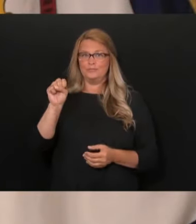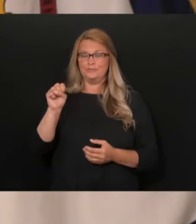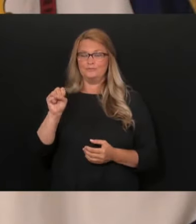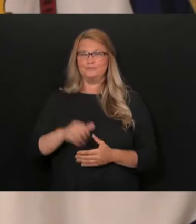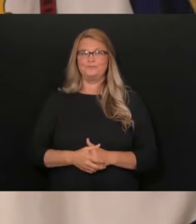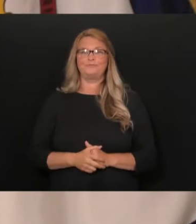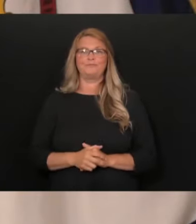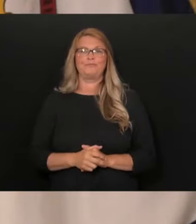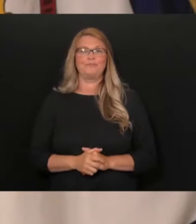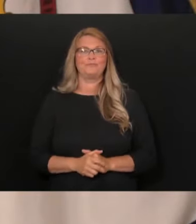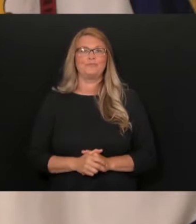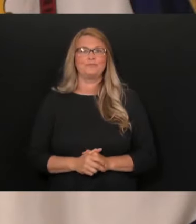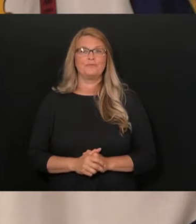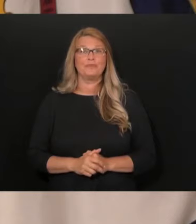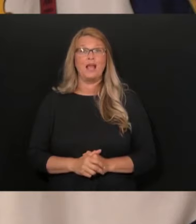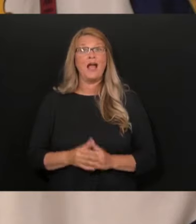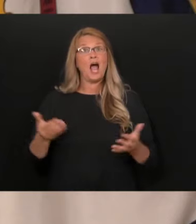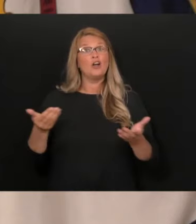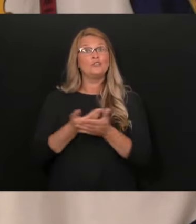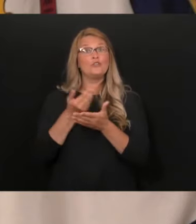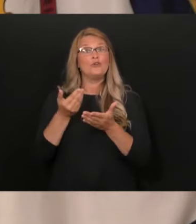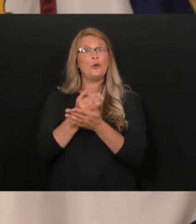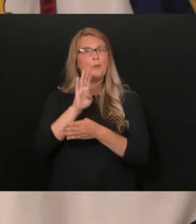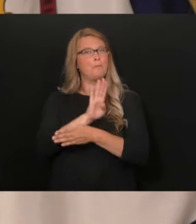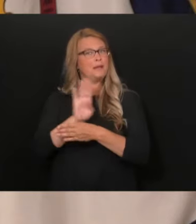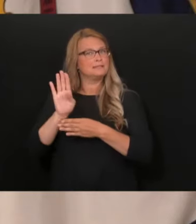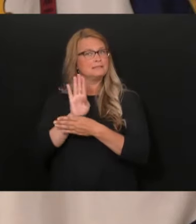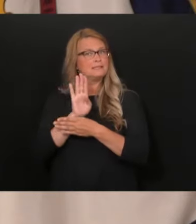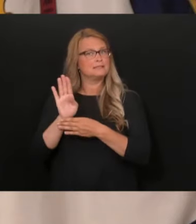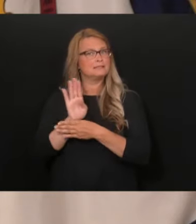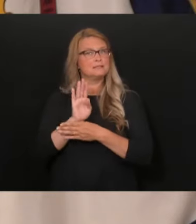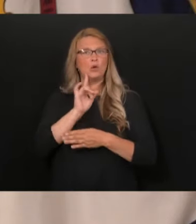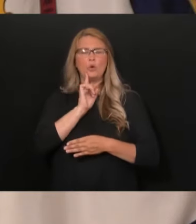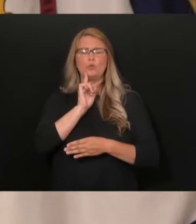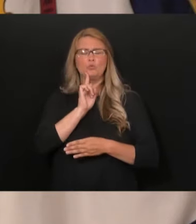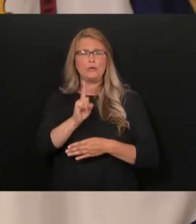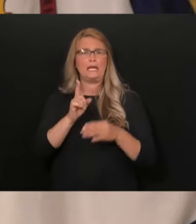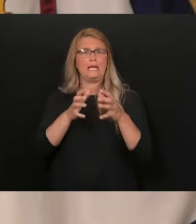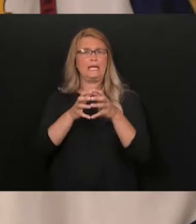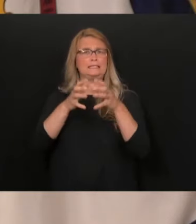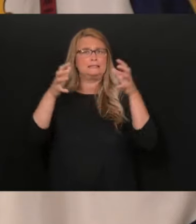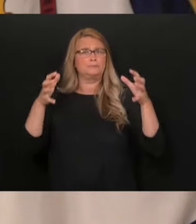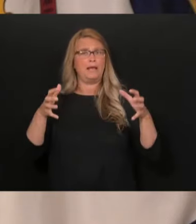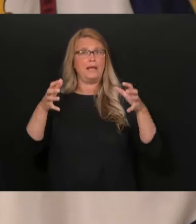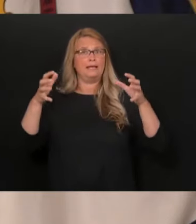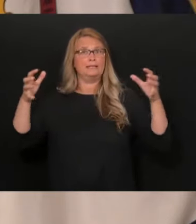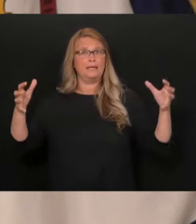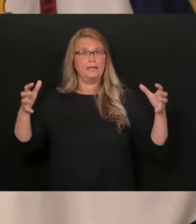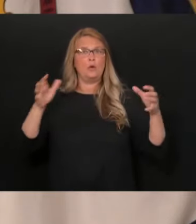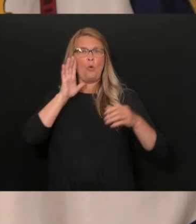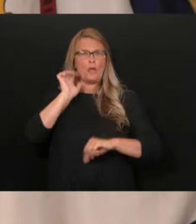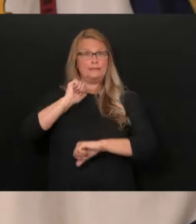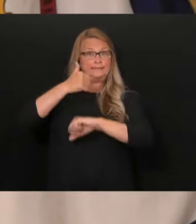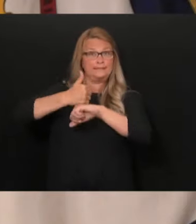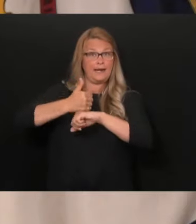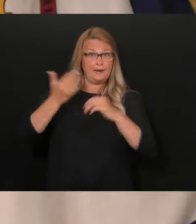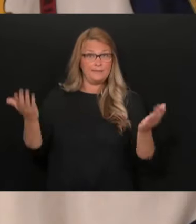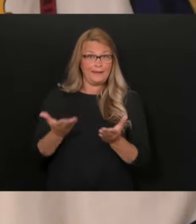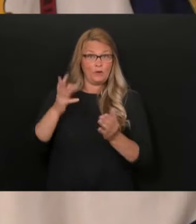business that is really expanding and coming to West Virginia, and I'm going to read to you, but